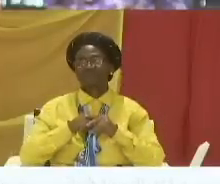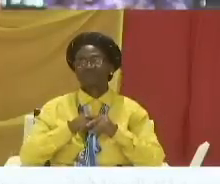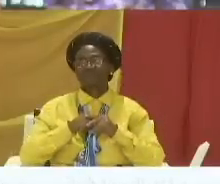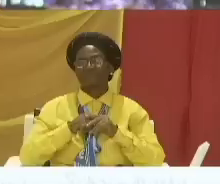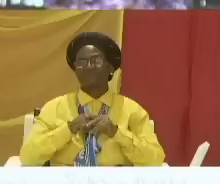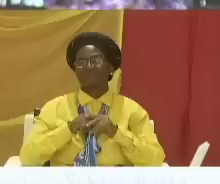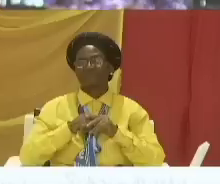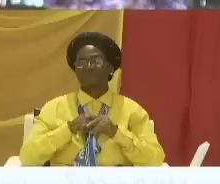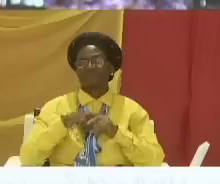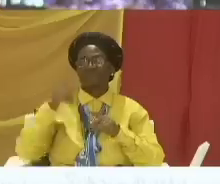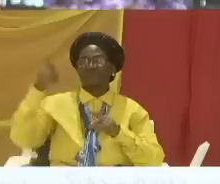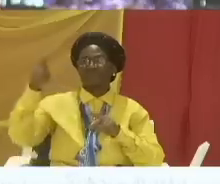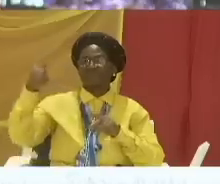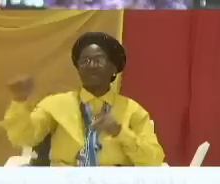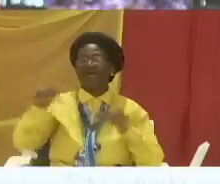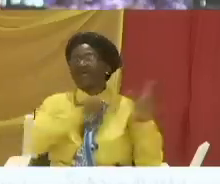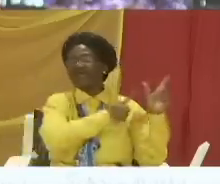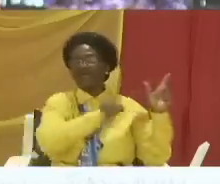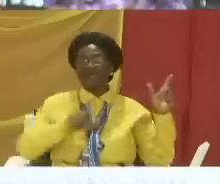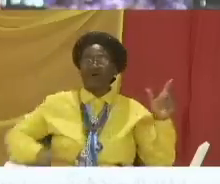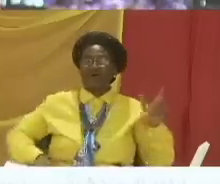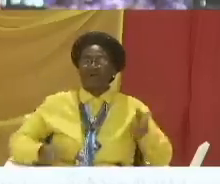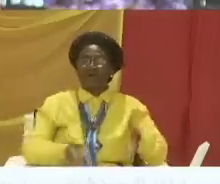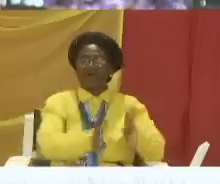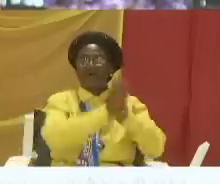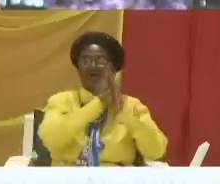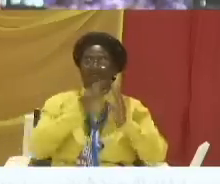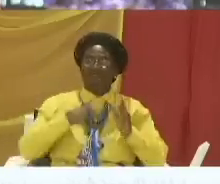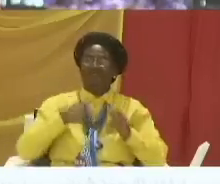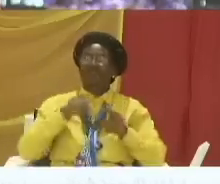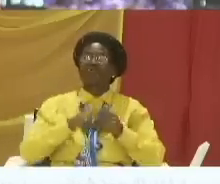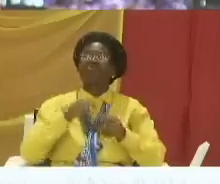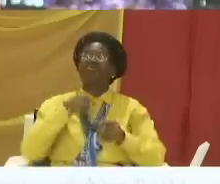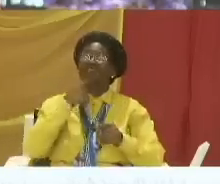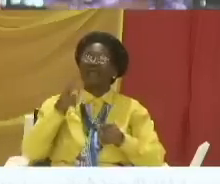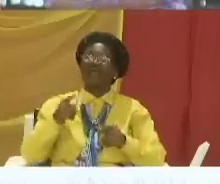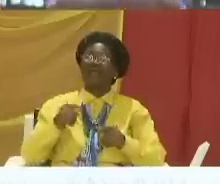The Lord asked me to tell those of you who came tonight.